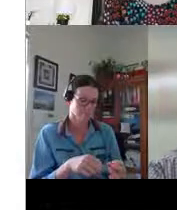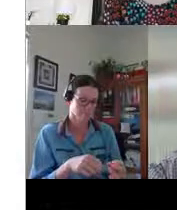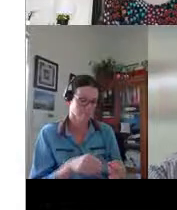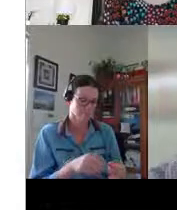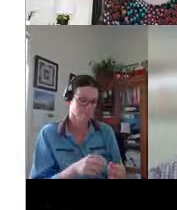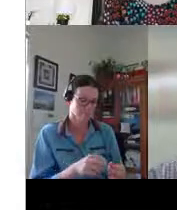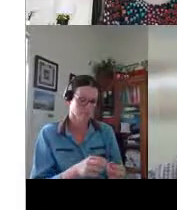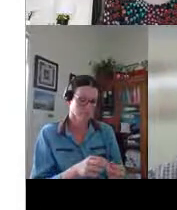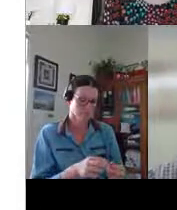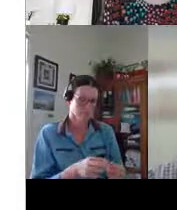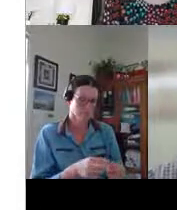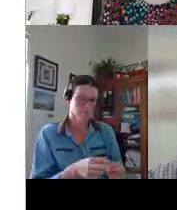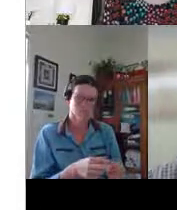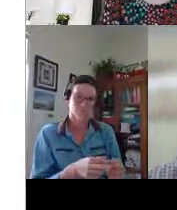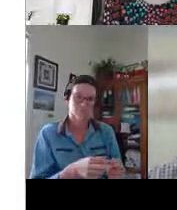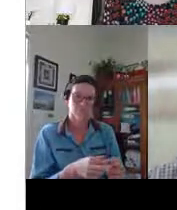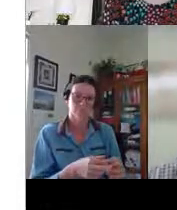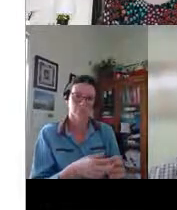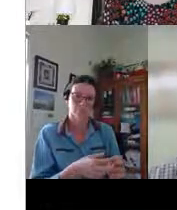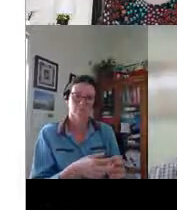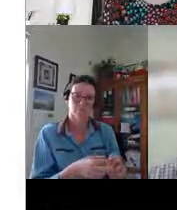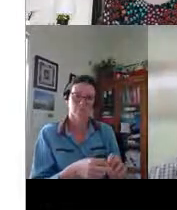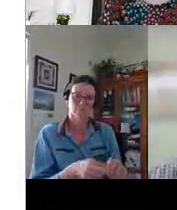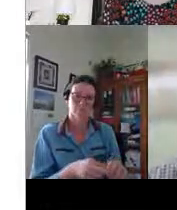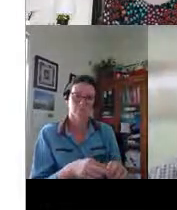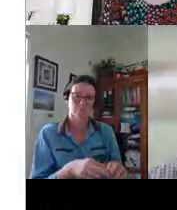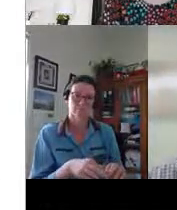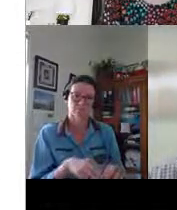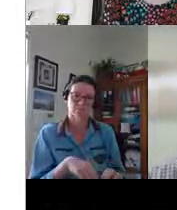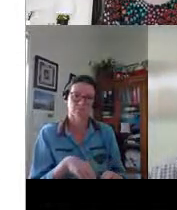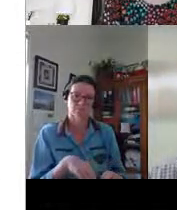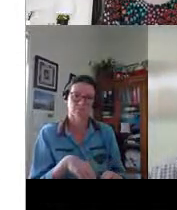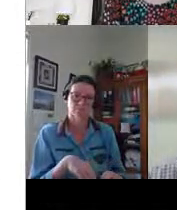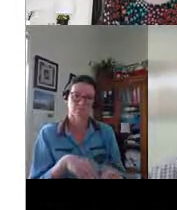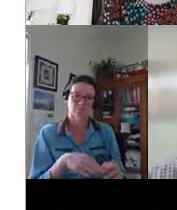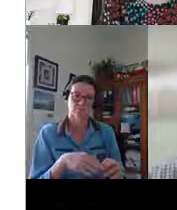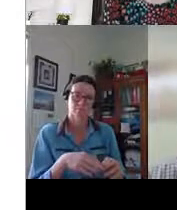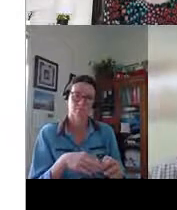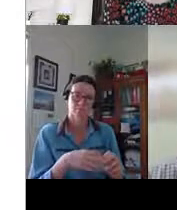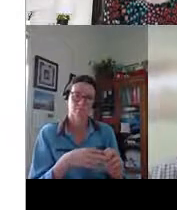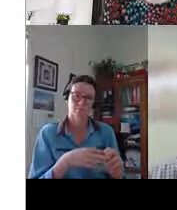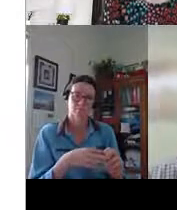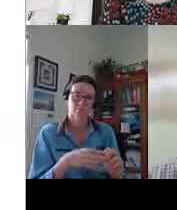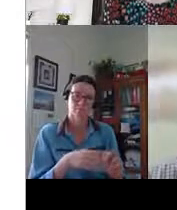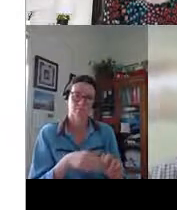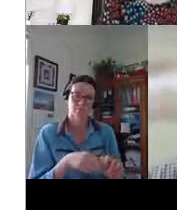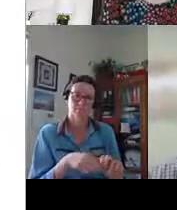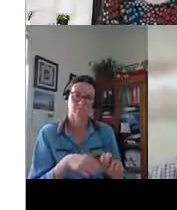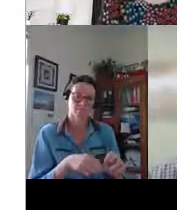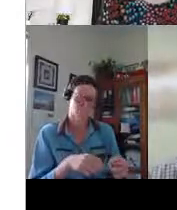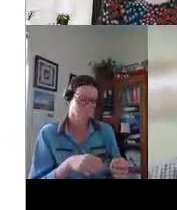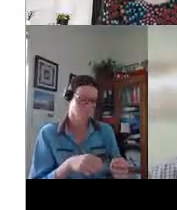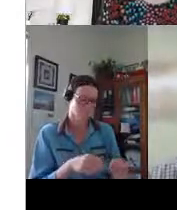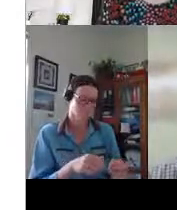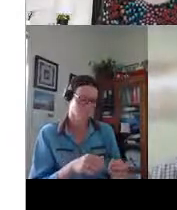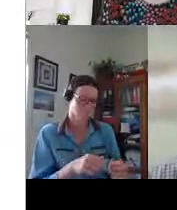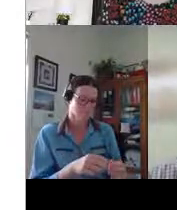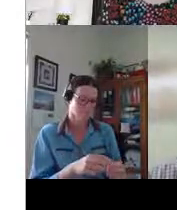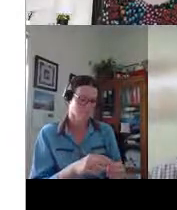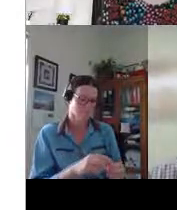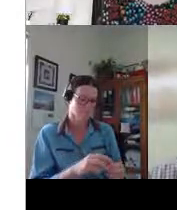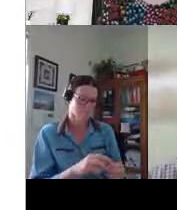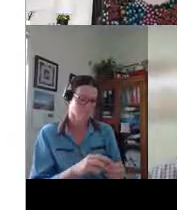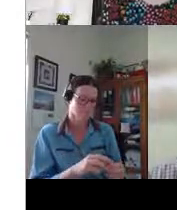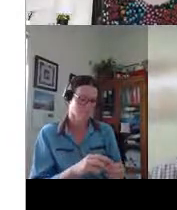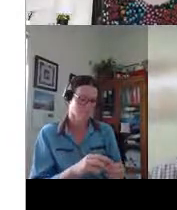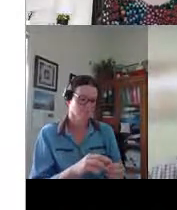hope to be given something in the region of 30 cents. Well, you've got to ask yourself why a retailer is going to pay you $300 a megawatt hour for